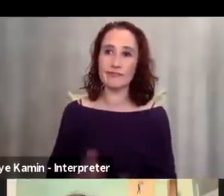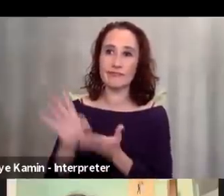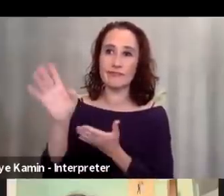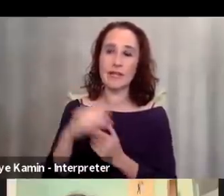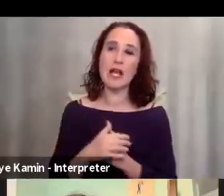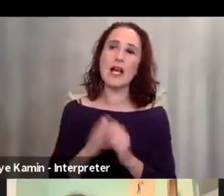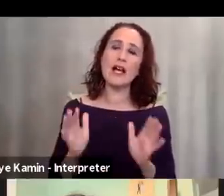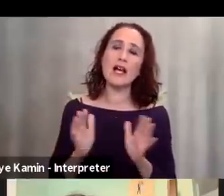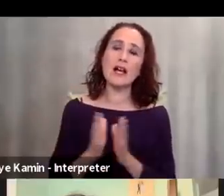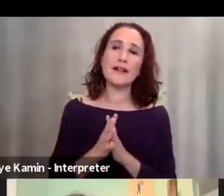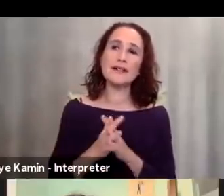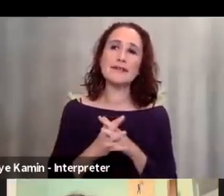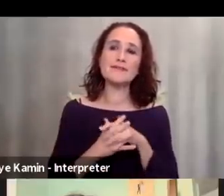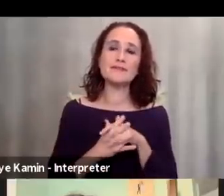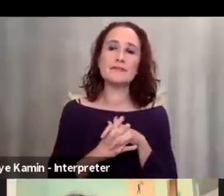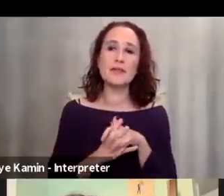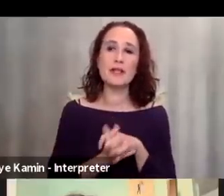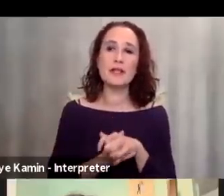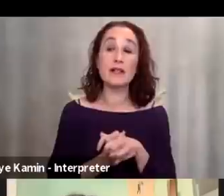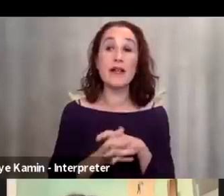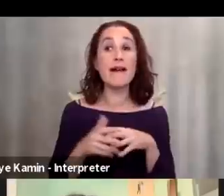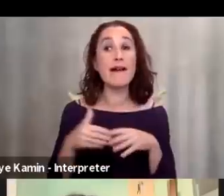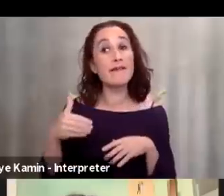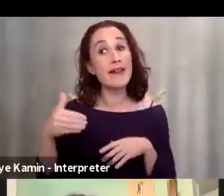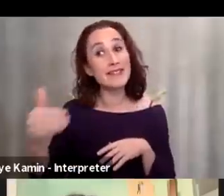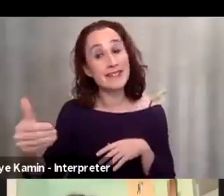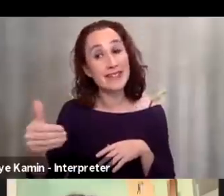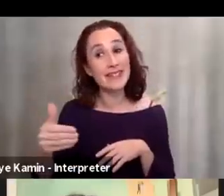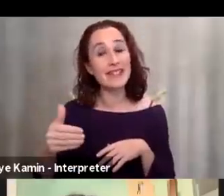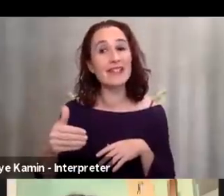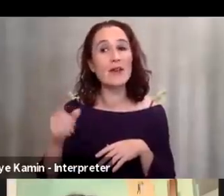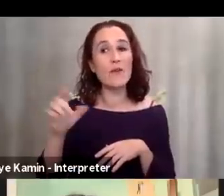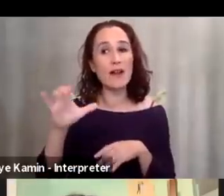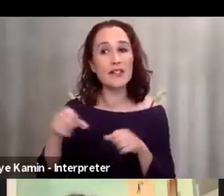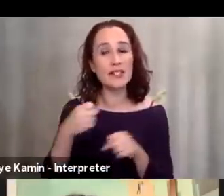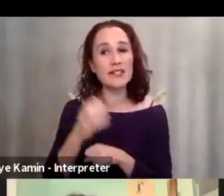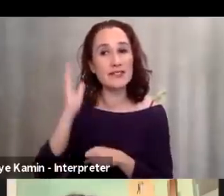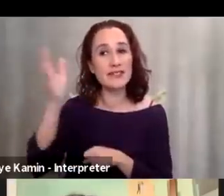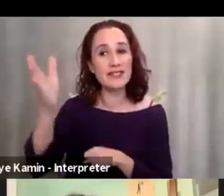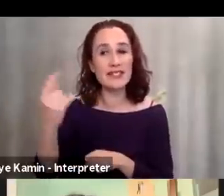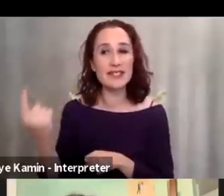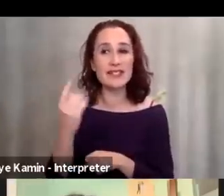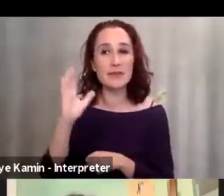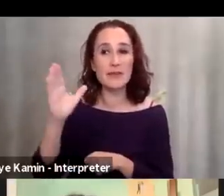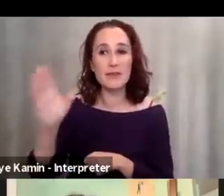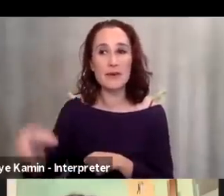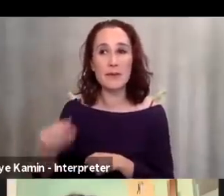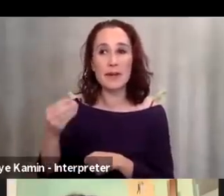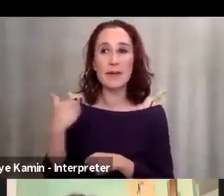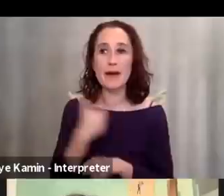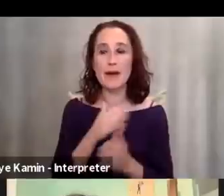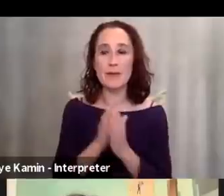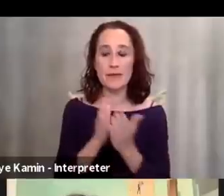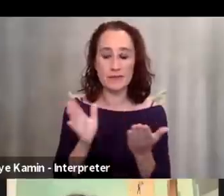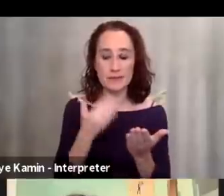And I think that they're, you know, that eventually, you know, I think 100 years from now, somebody's going to pick up some of our books and